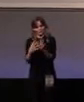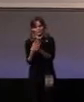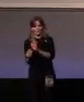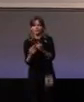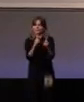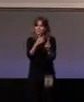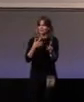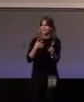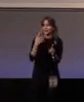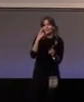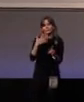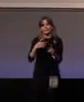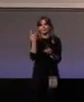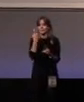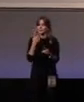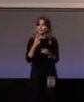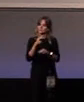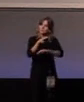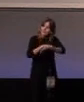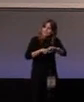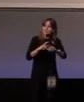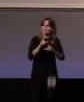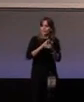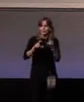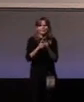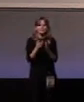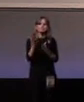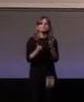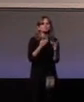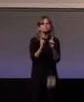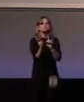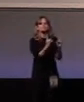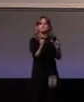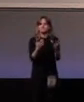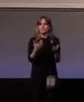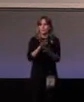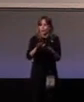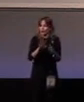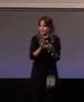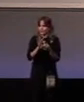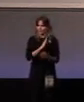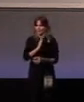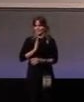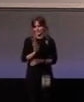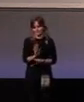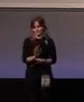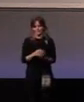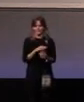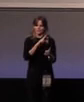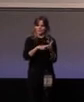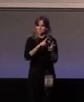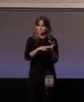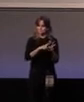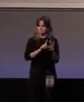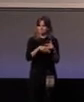is about poly zingen bad community policing het zetten we wat nat in terms of the army en en de question